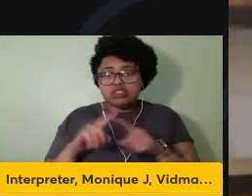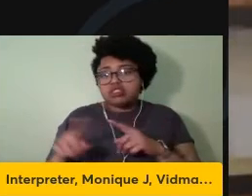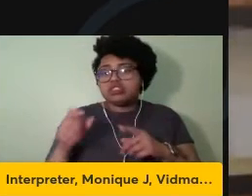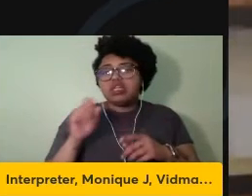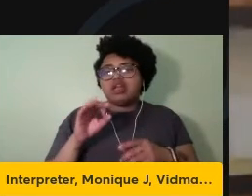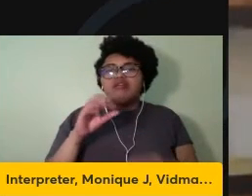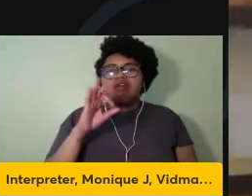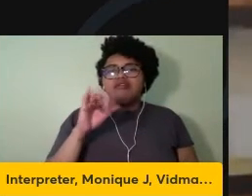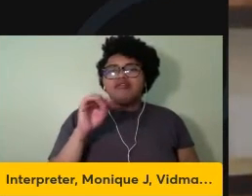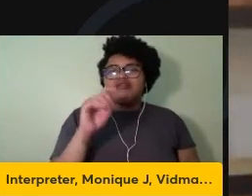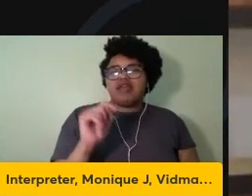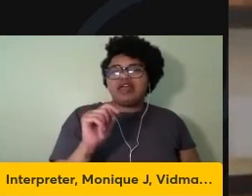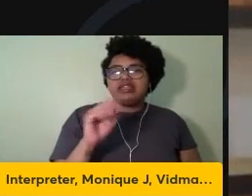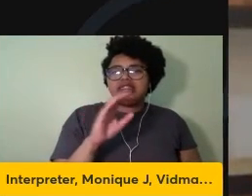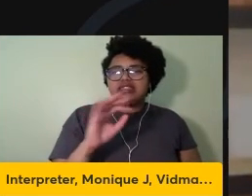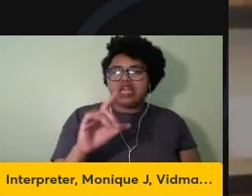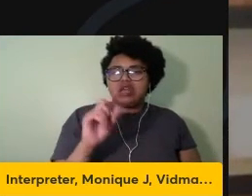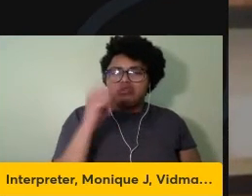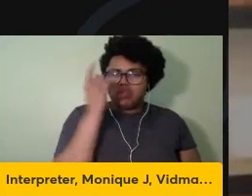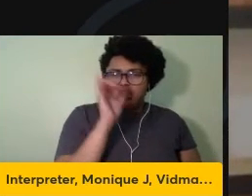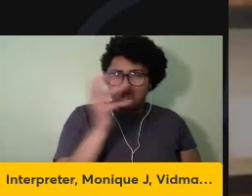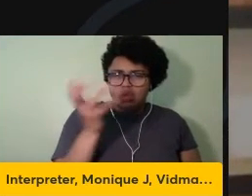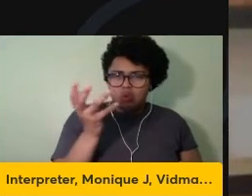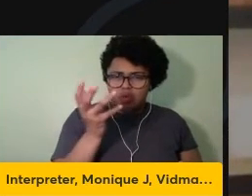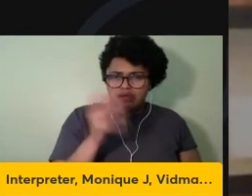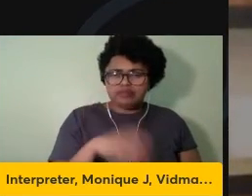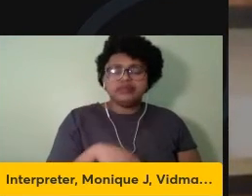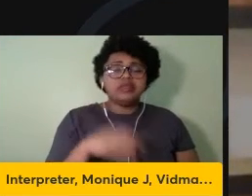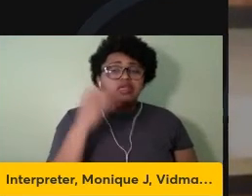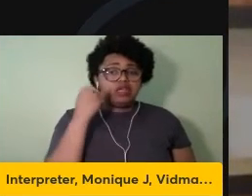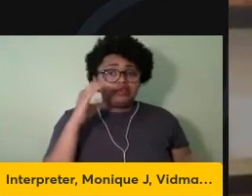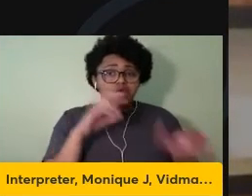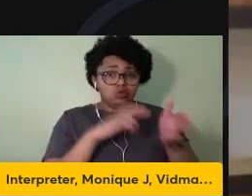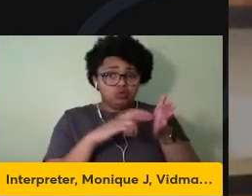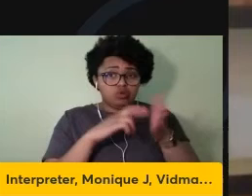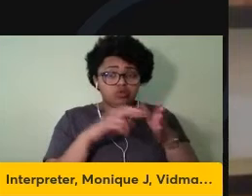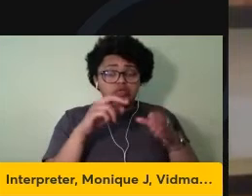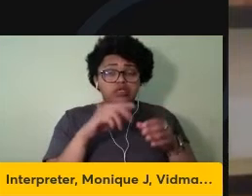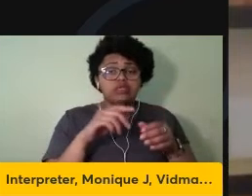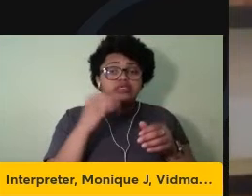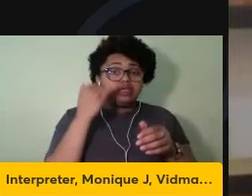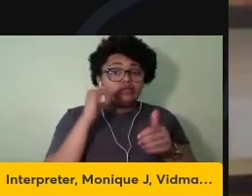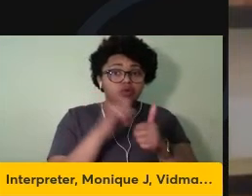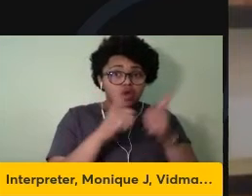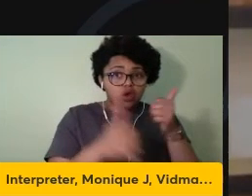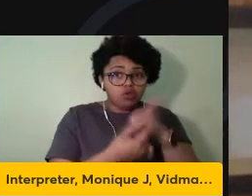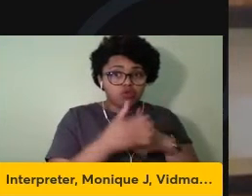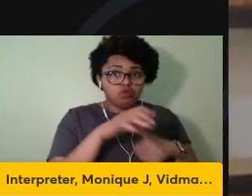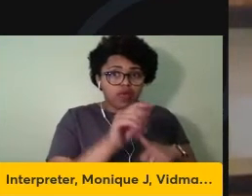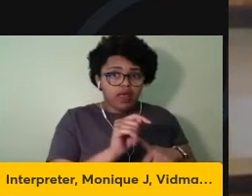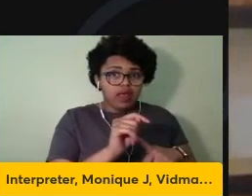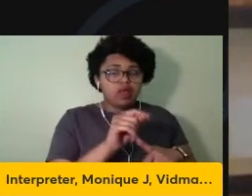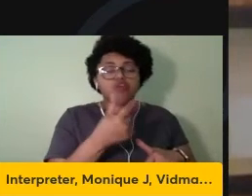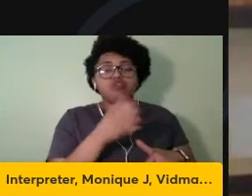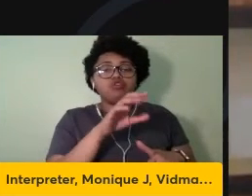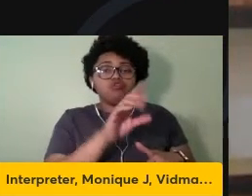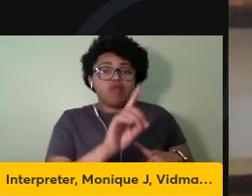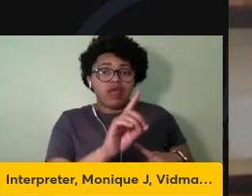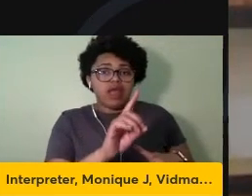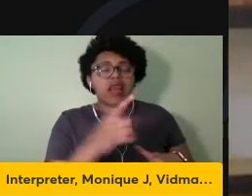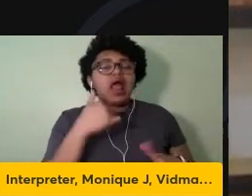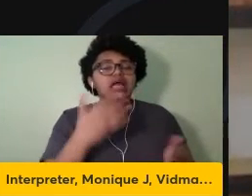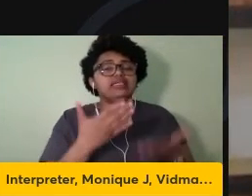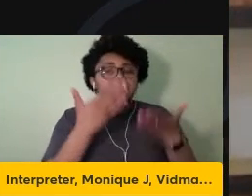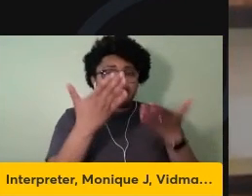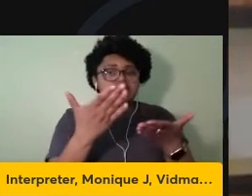fat cells. If you do research as an undergraduate, I would suggest that you stay in the same lab for several years.